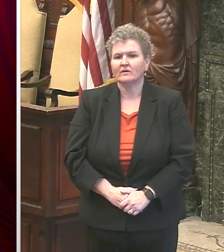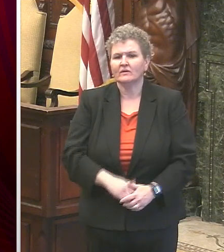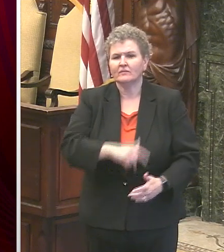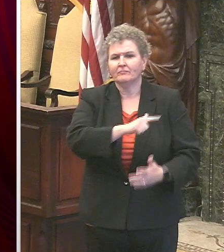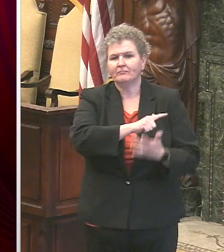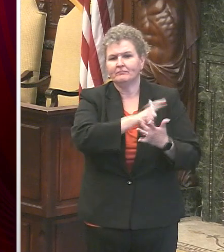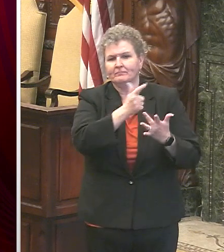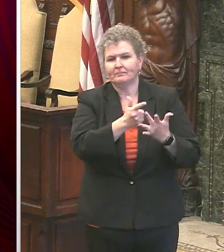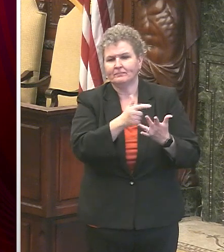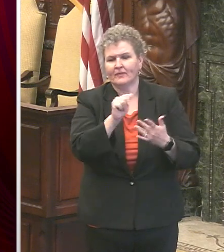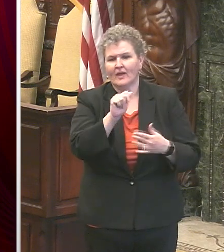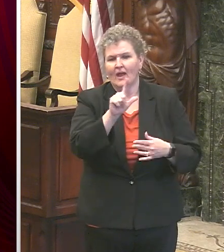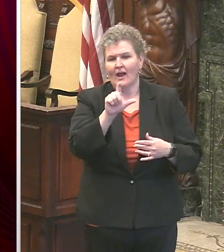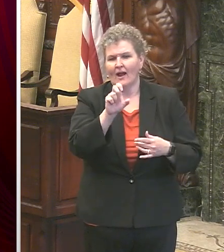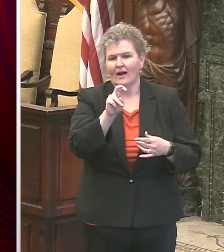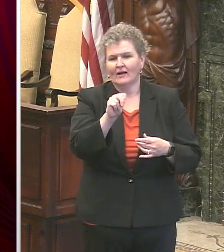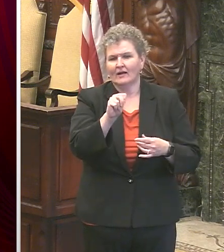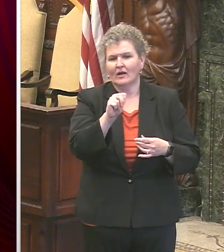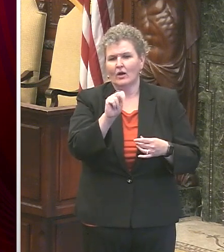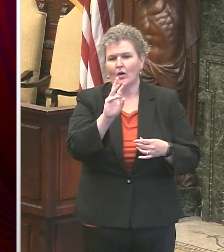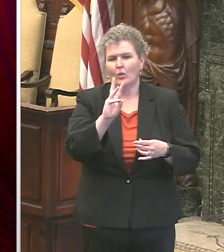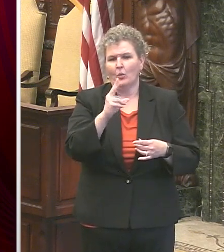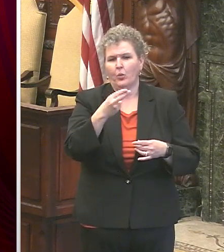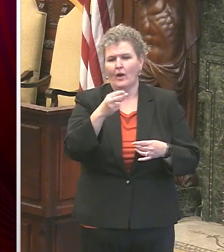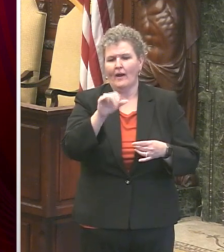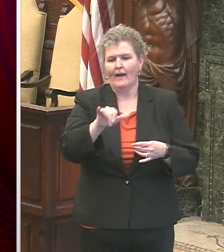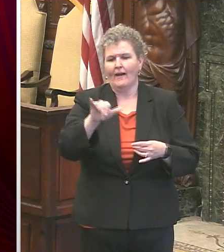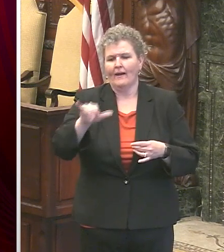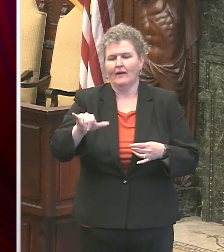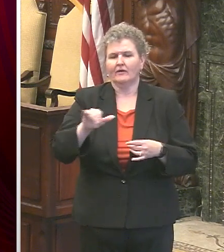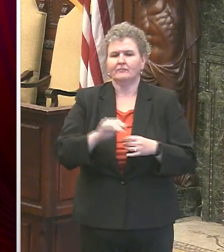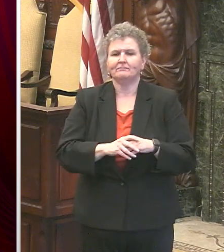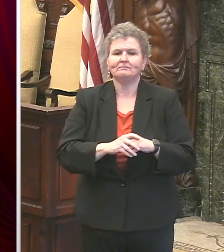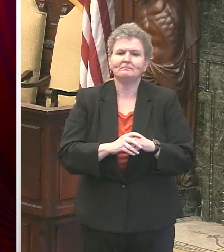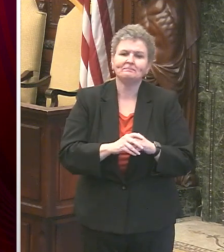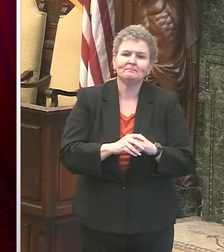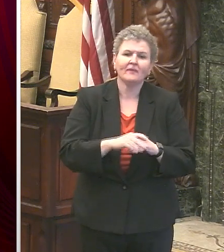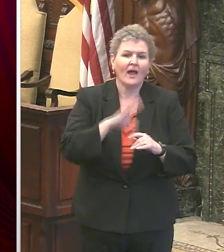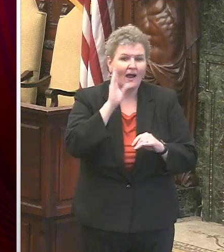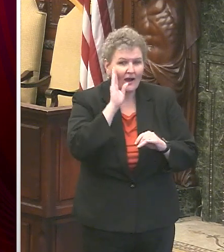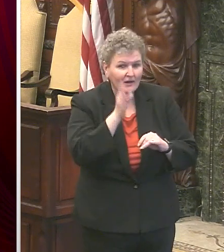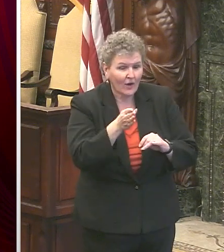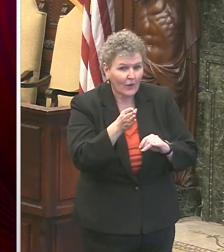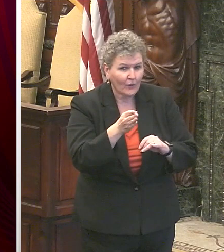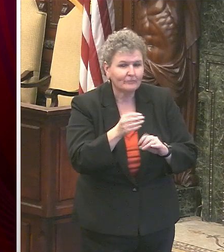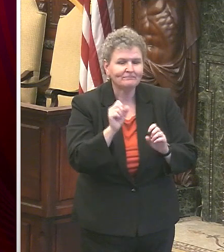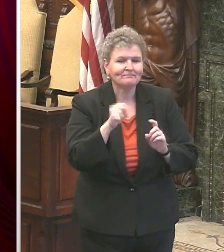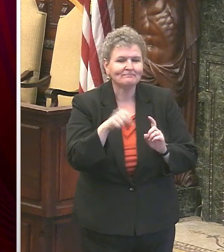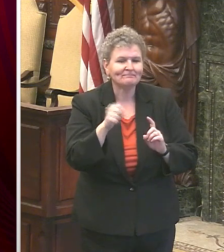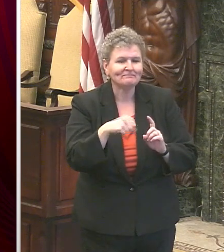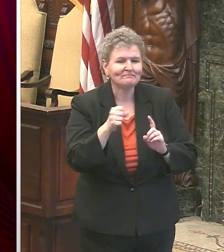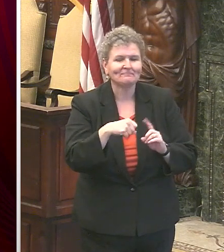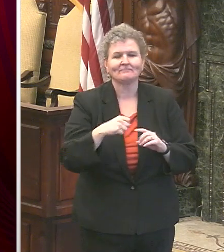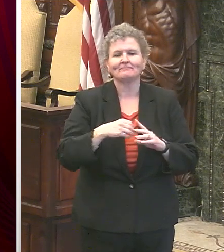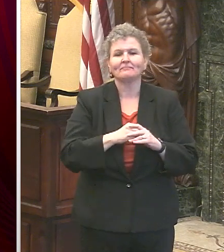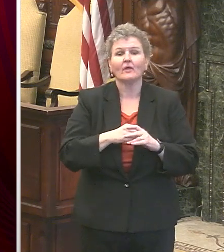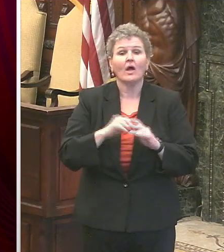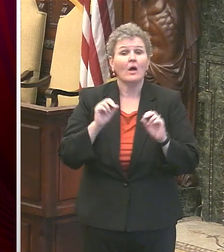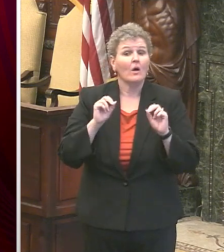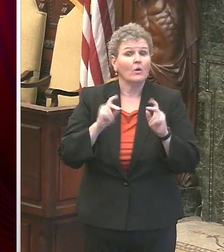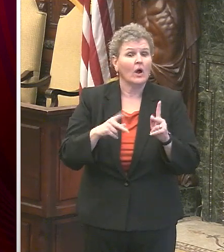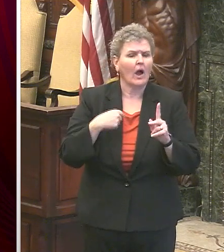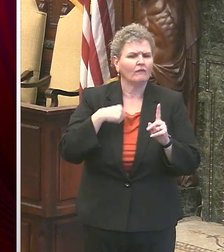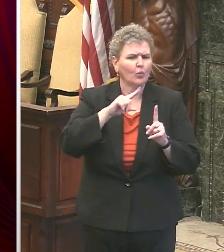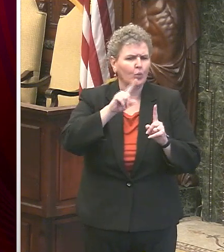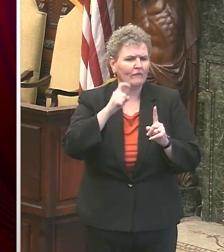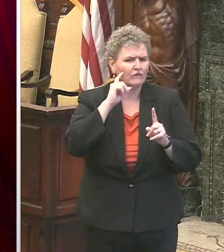to Alan Yu of WHYY. Hi, can you all hear me? Yes. Okay, this question is for